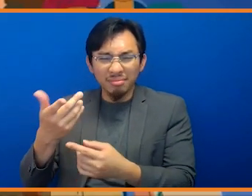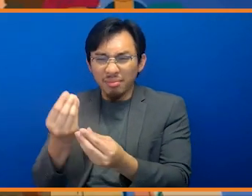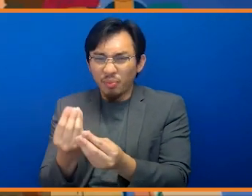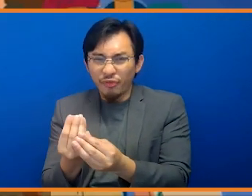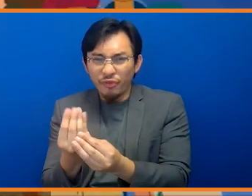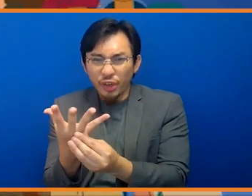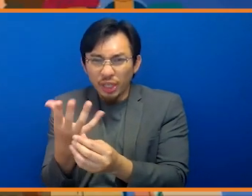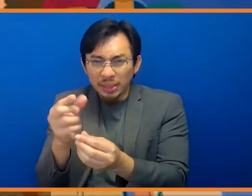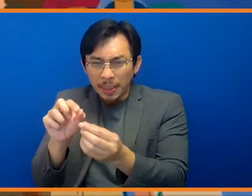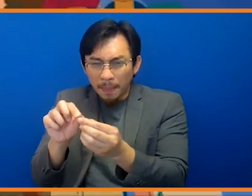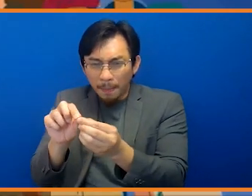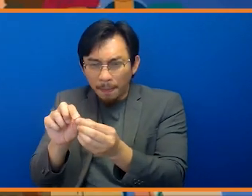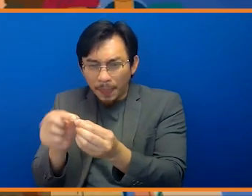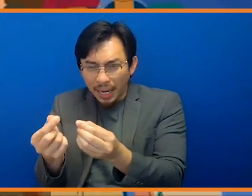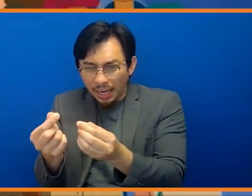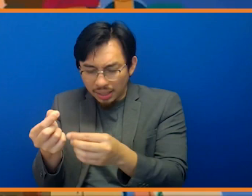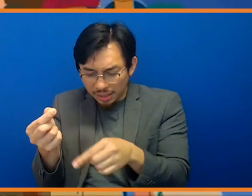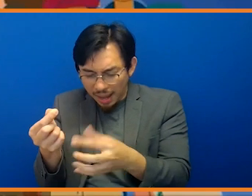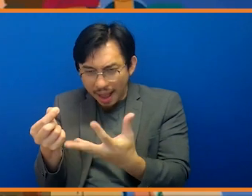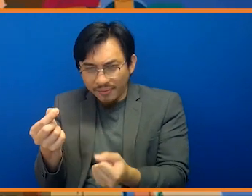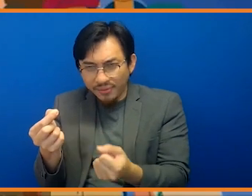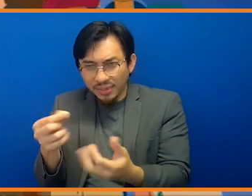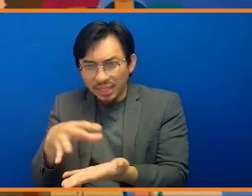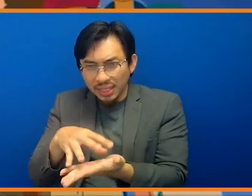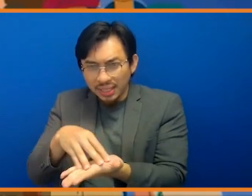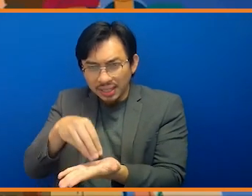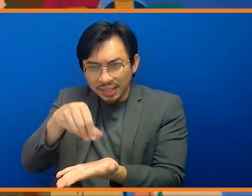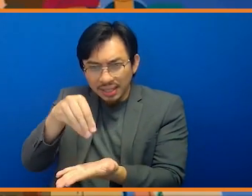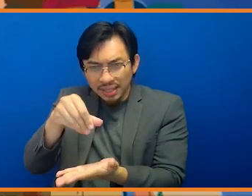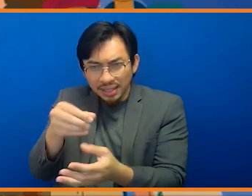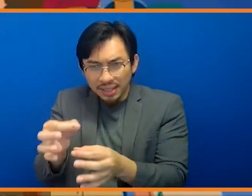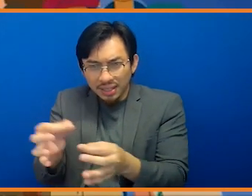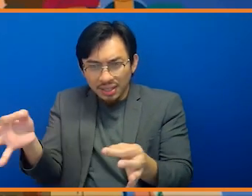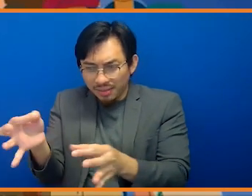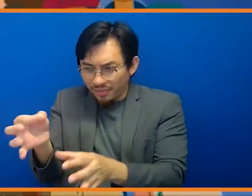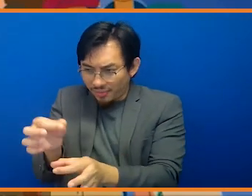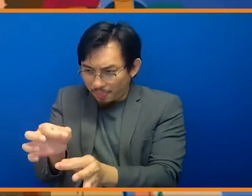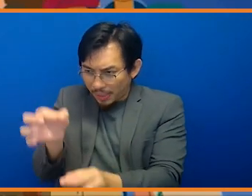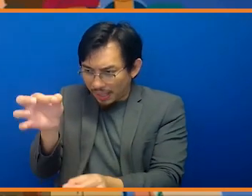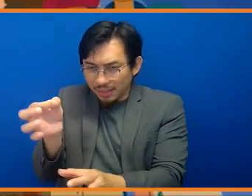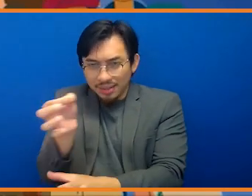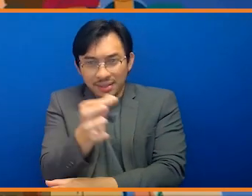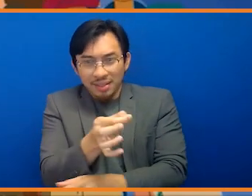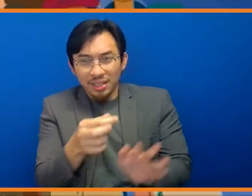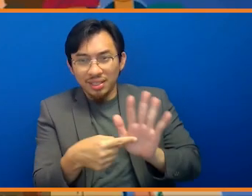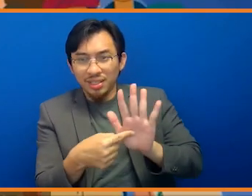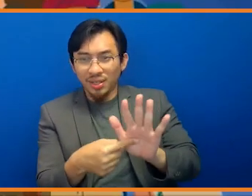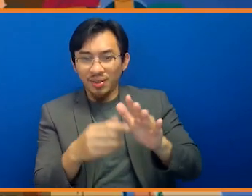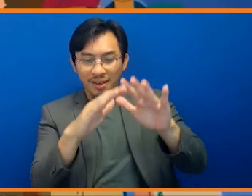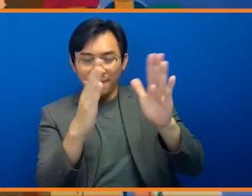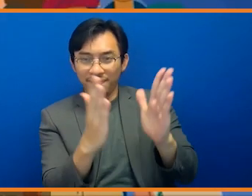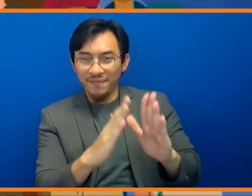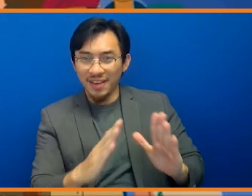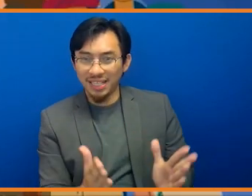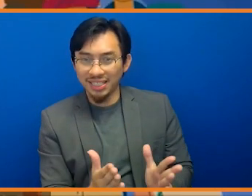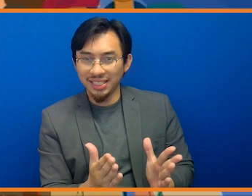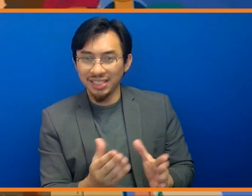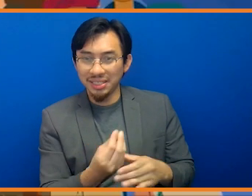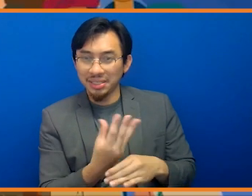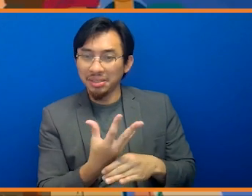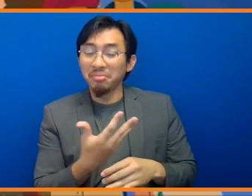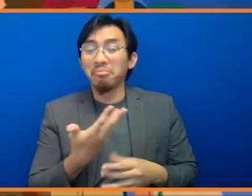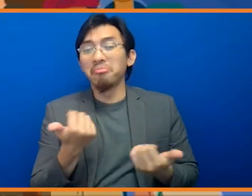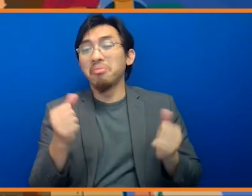dikutip dan dipisahkan dari tanah asalnya, lalu dipamerankan di sebuah vas, kita